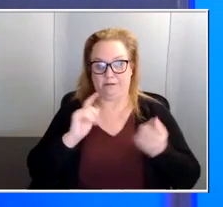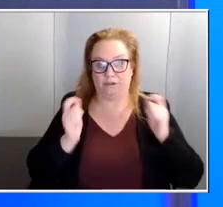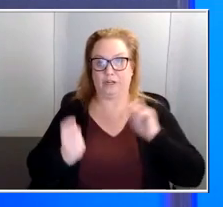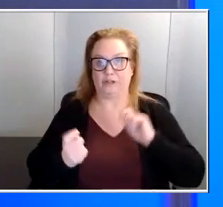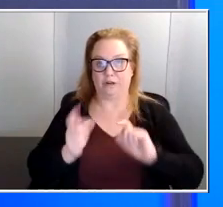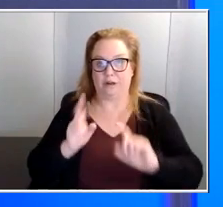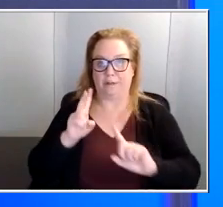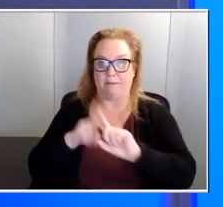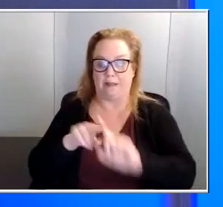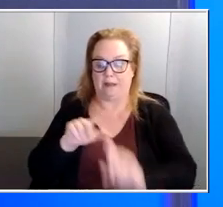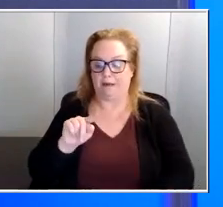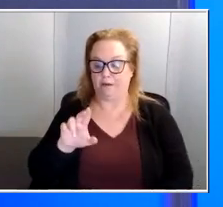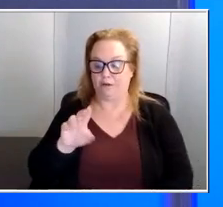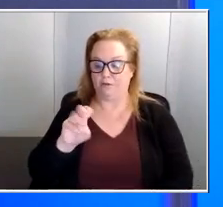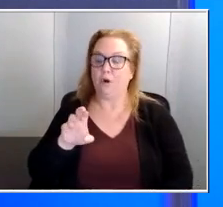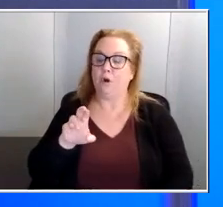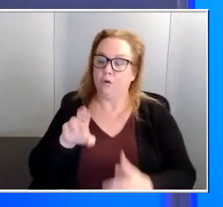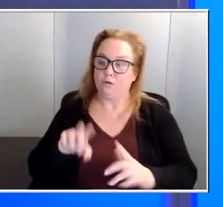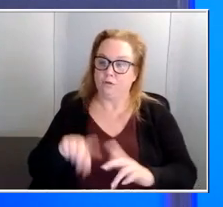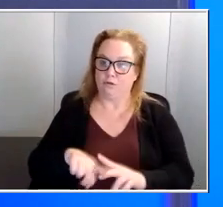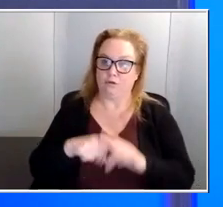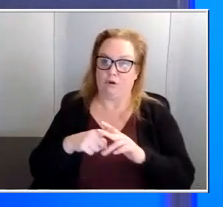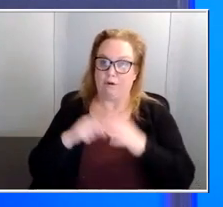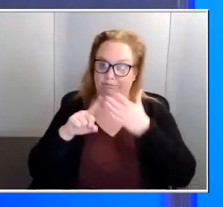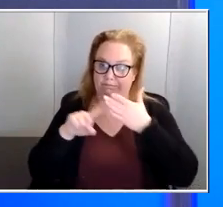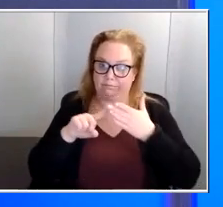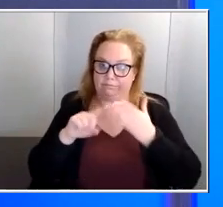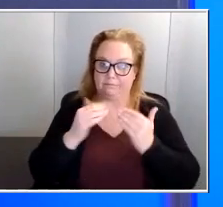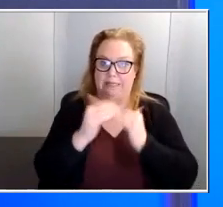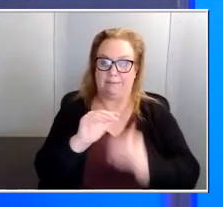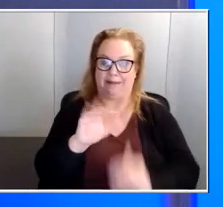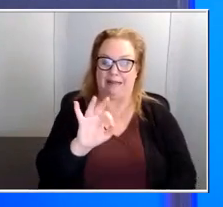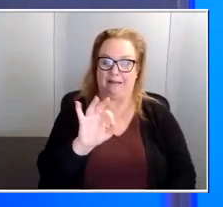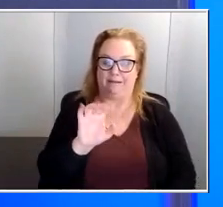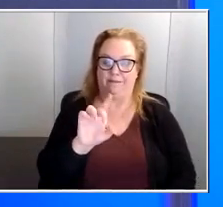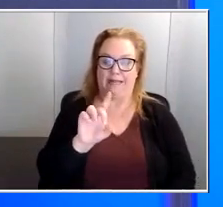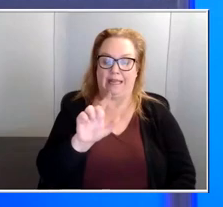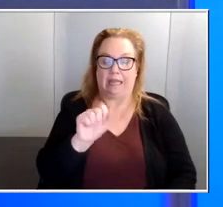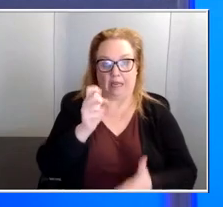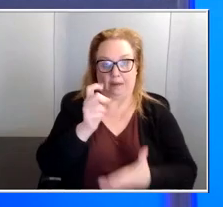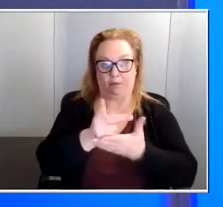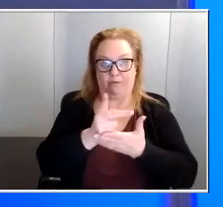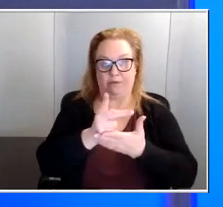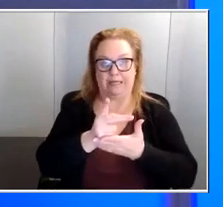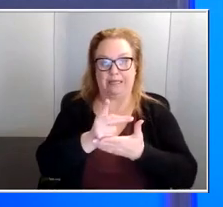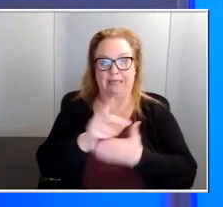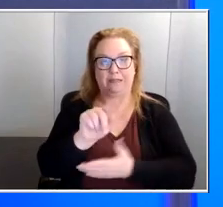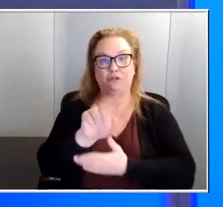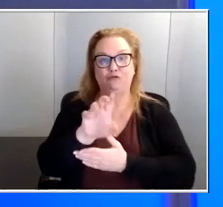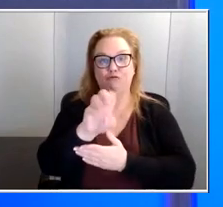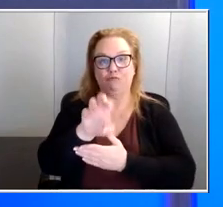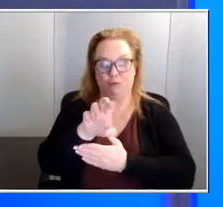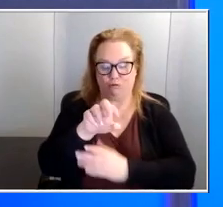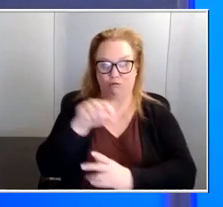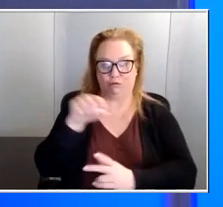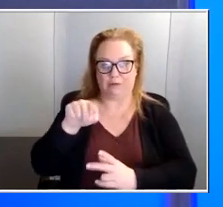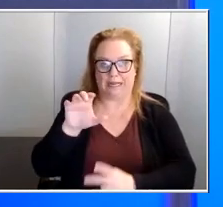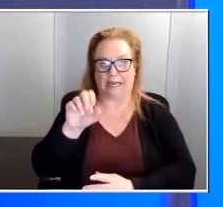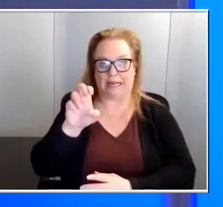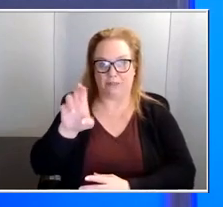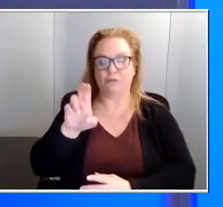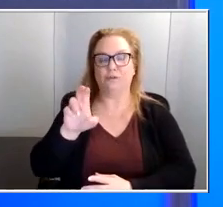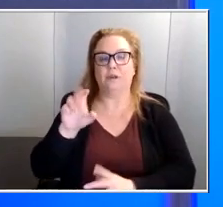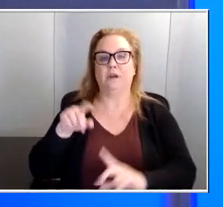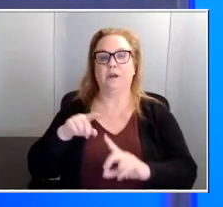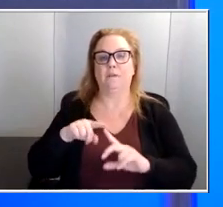the investigational stages of limited FDA approvals in solid tumors so far. But we anticipate a